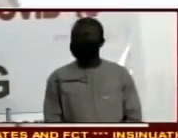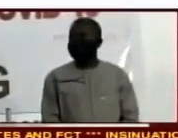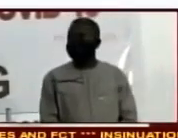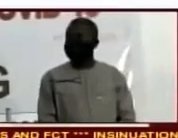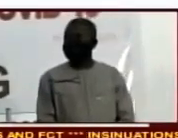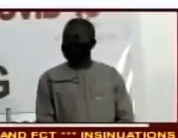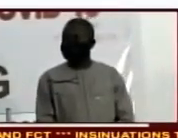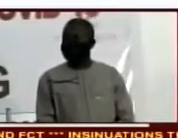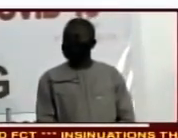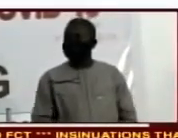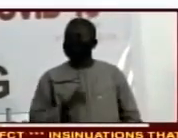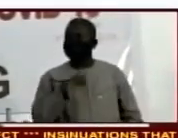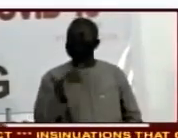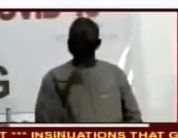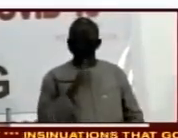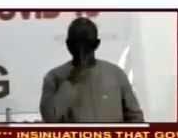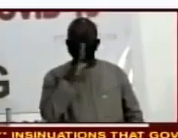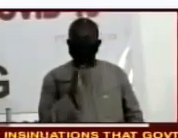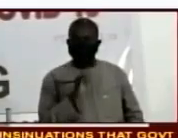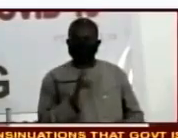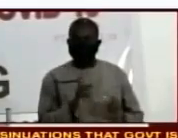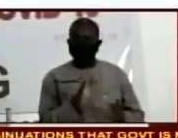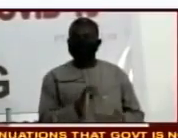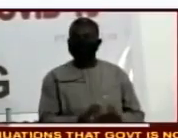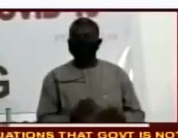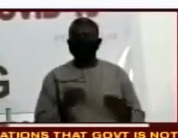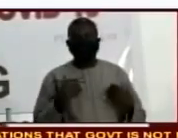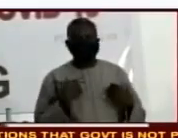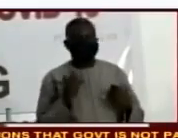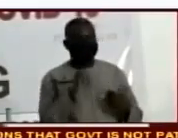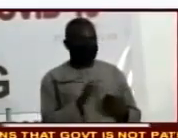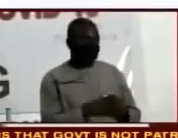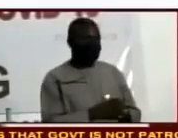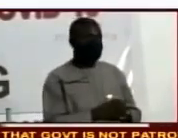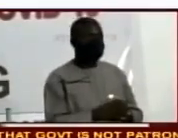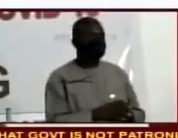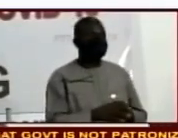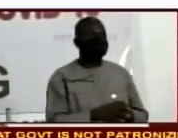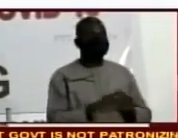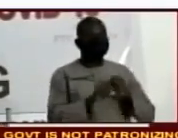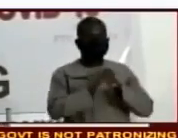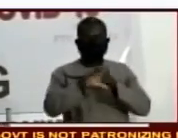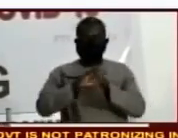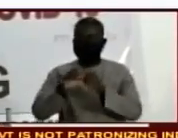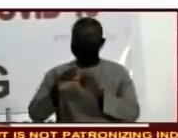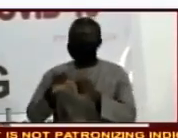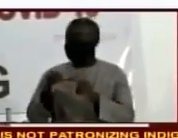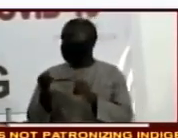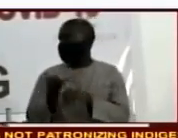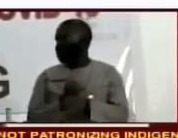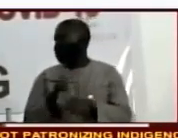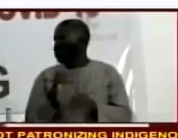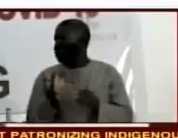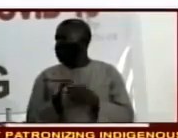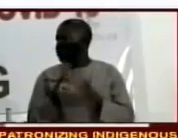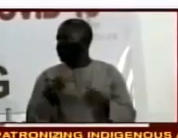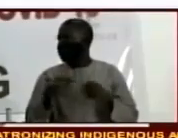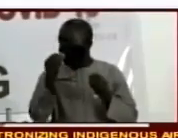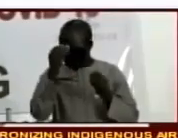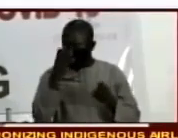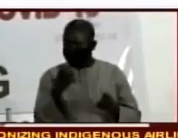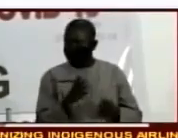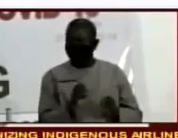they're actually the people that own the broadcast industry. They are the people that provide content. And